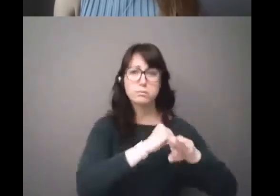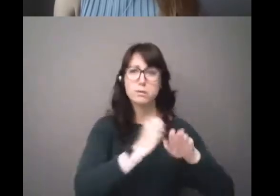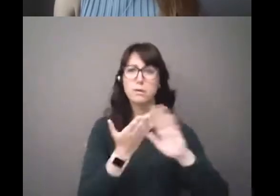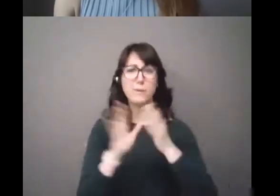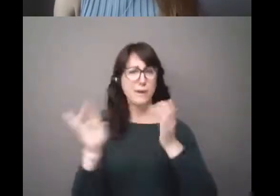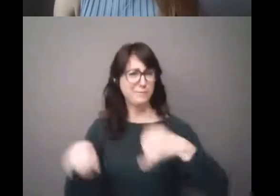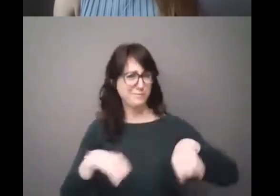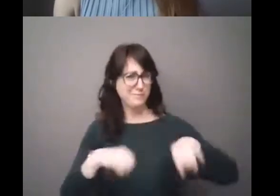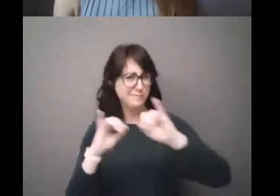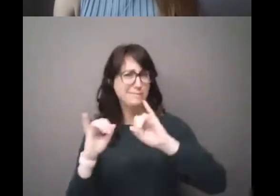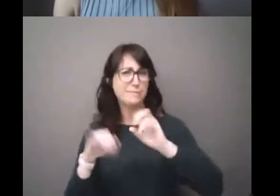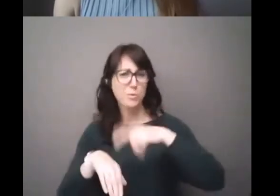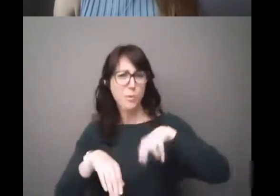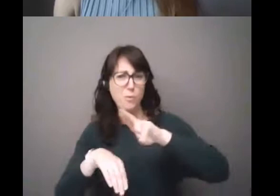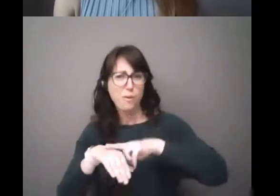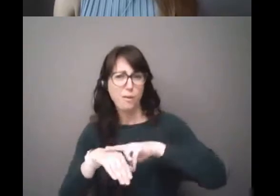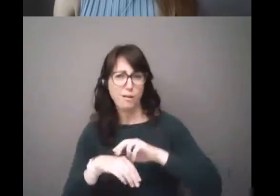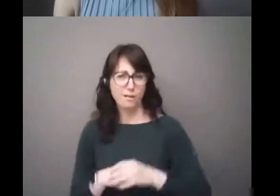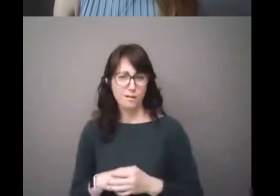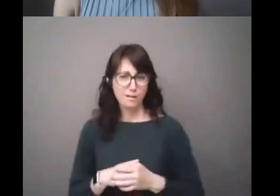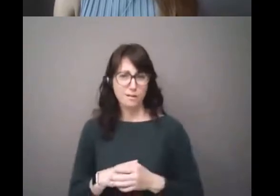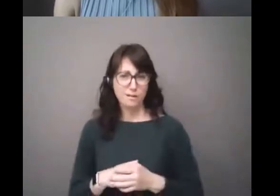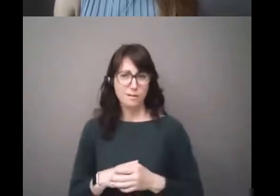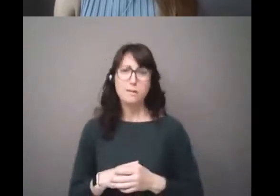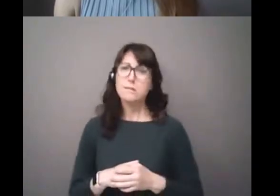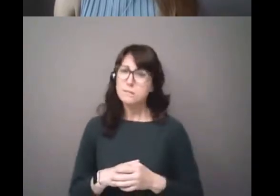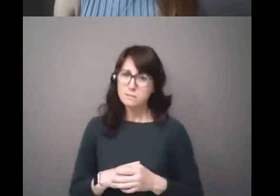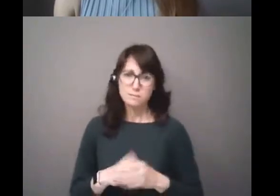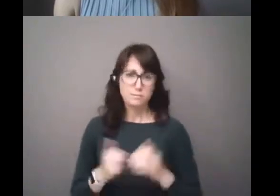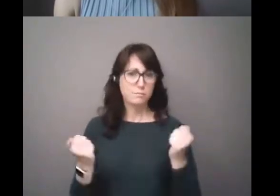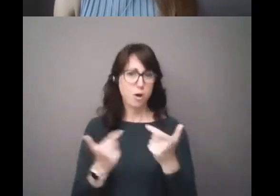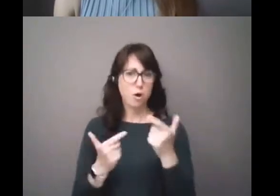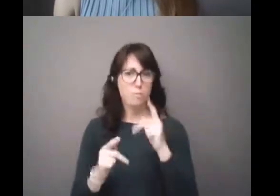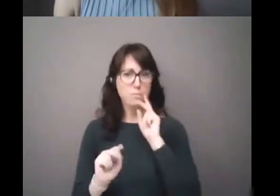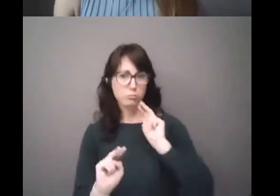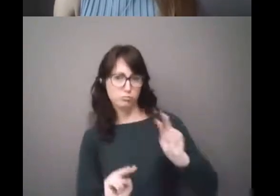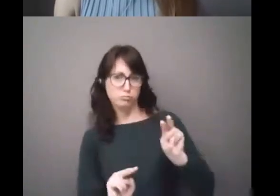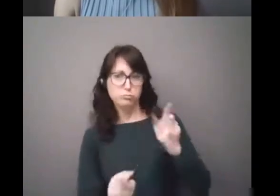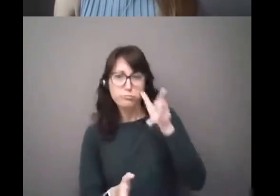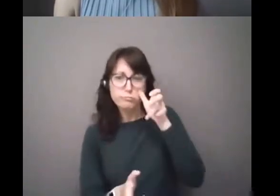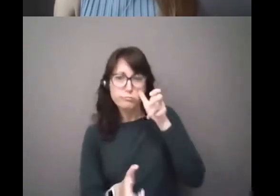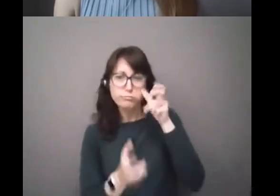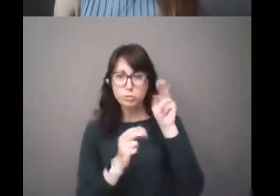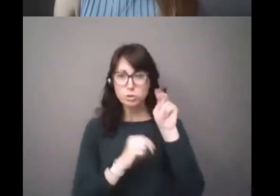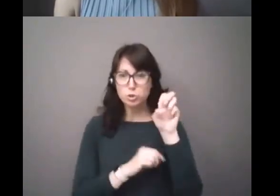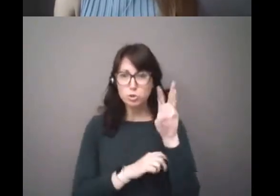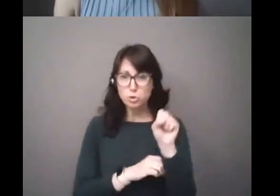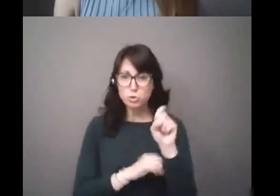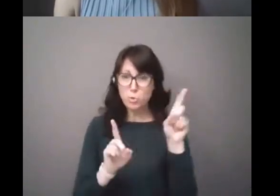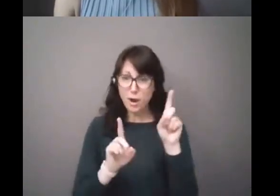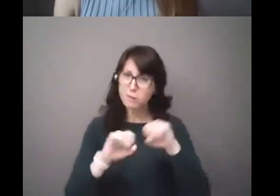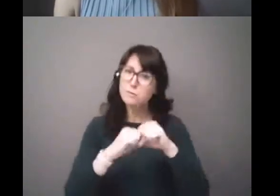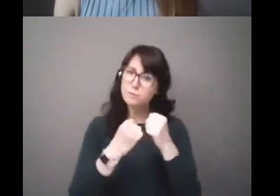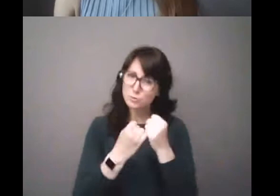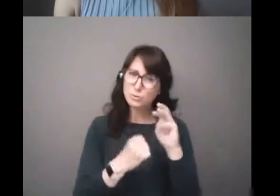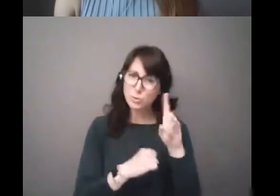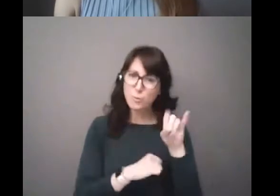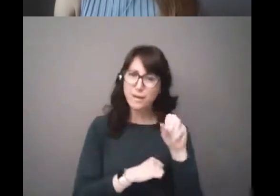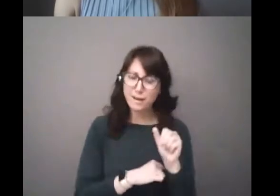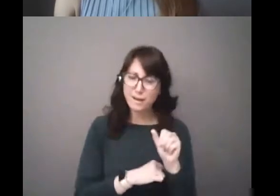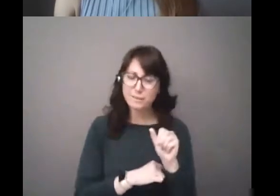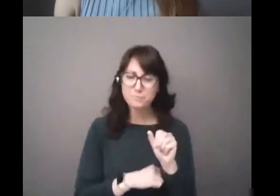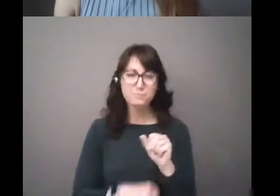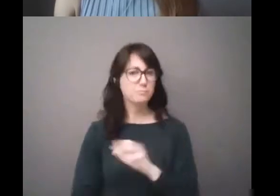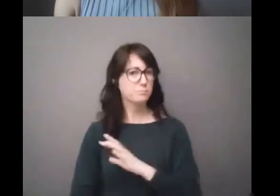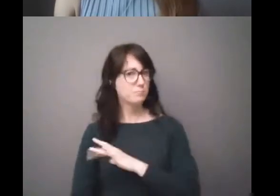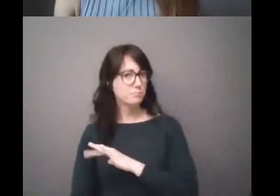You know, I mean, it's where everybody is delivering their message. And I think the cool thing,